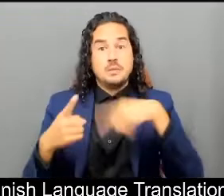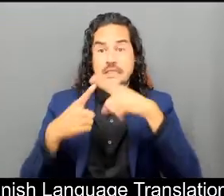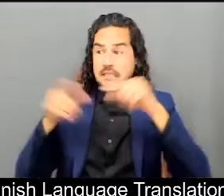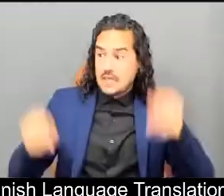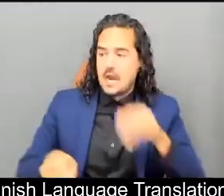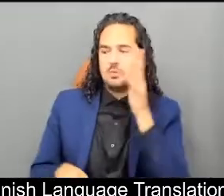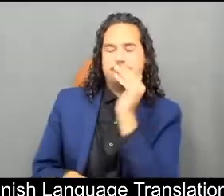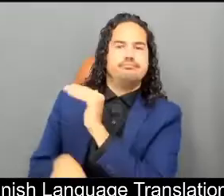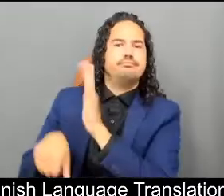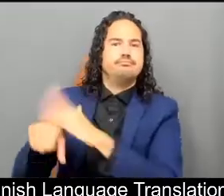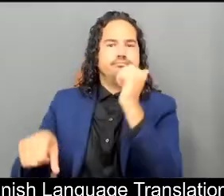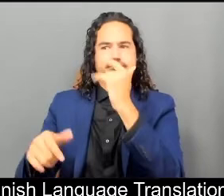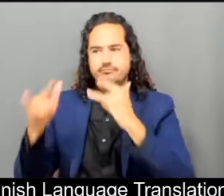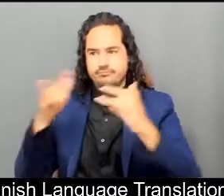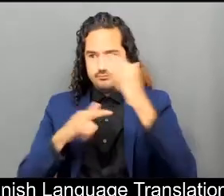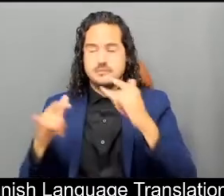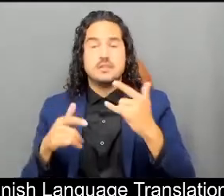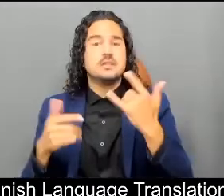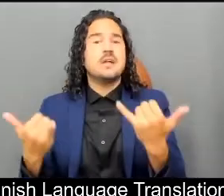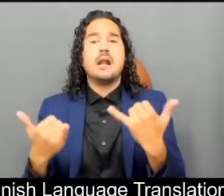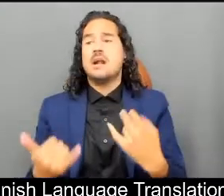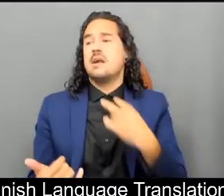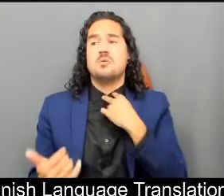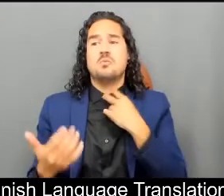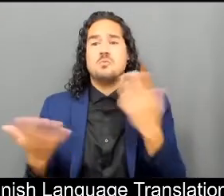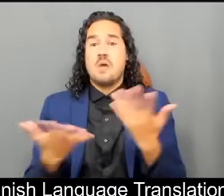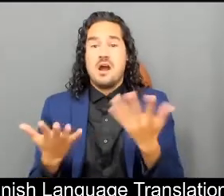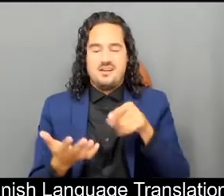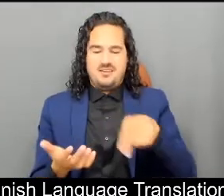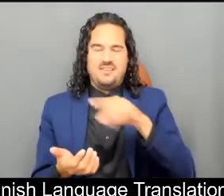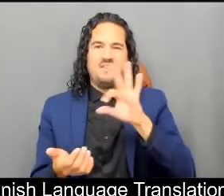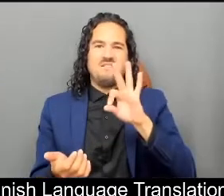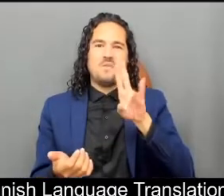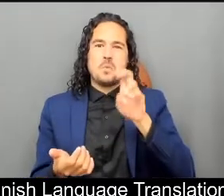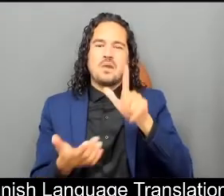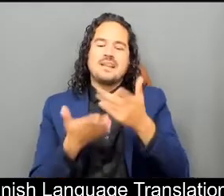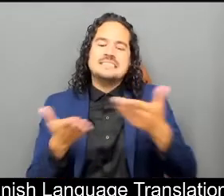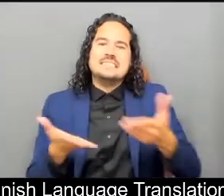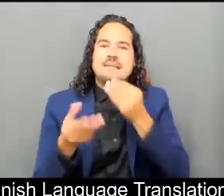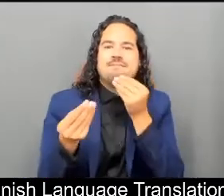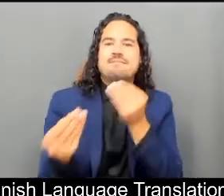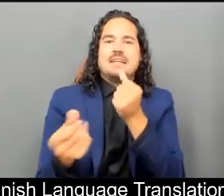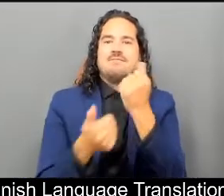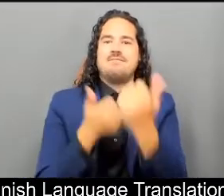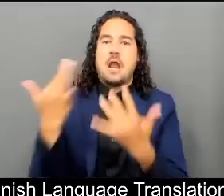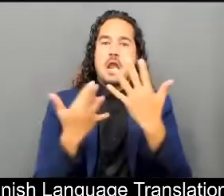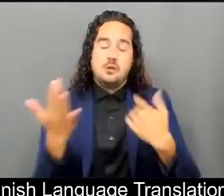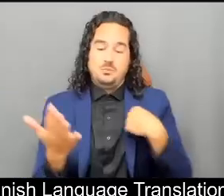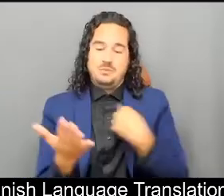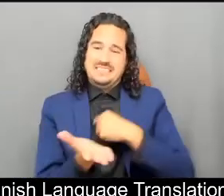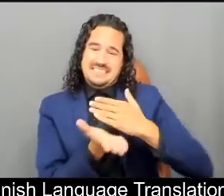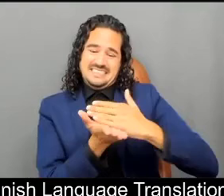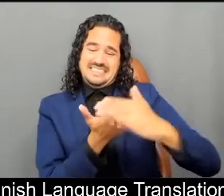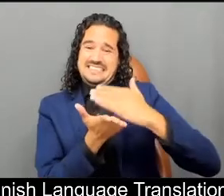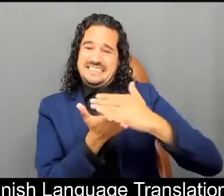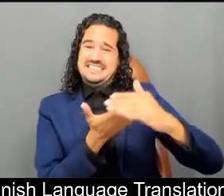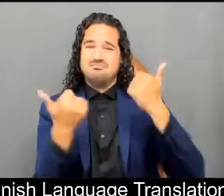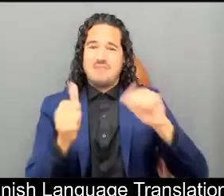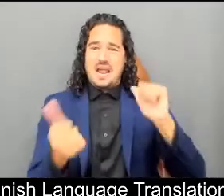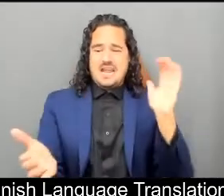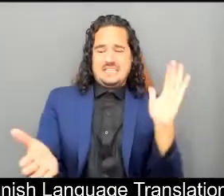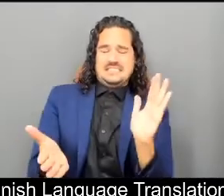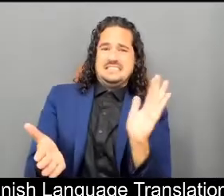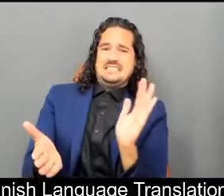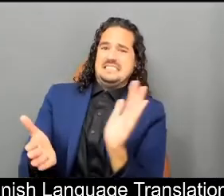we're operating in. Talking with some of the dozer operators that were out working on this fire, they said this is some of the heaviest fuel they've ever worked